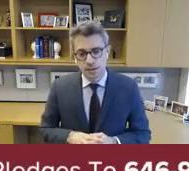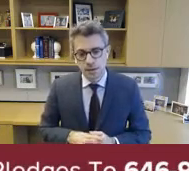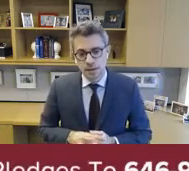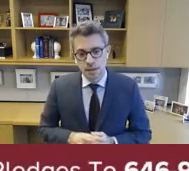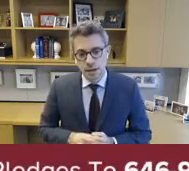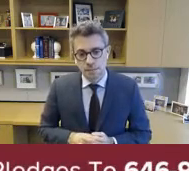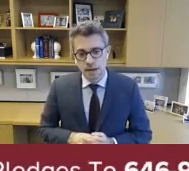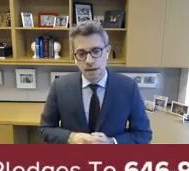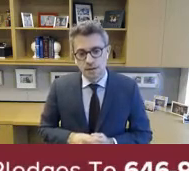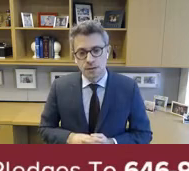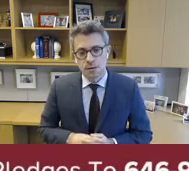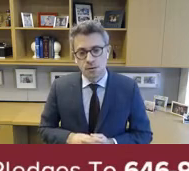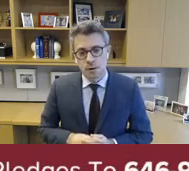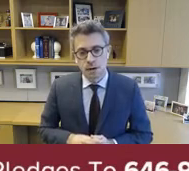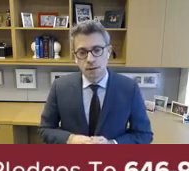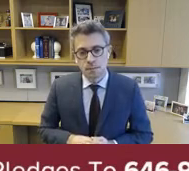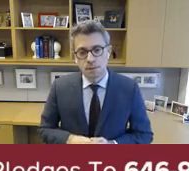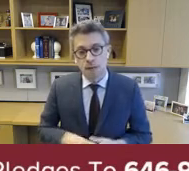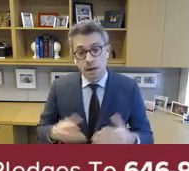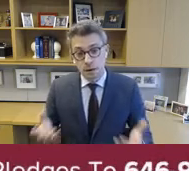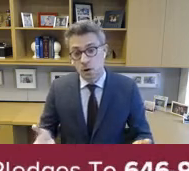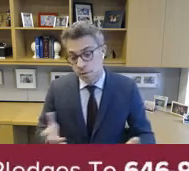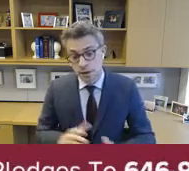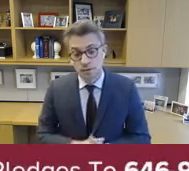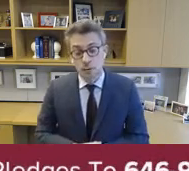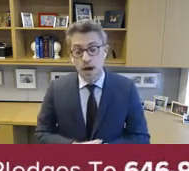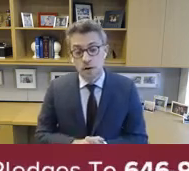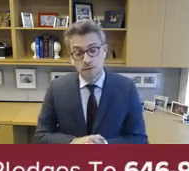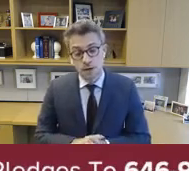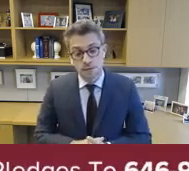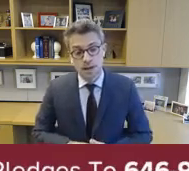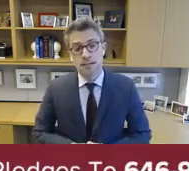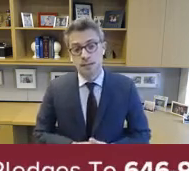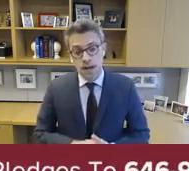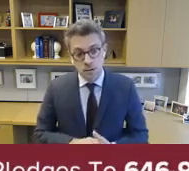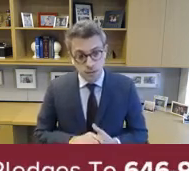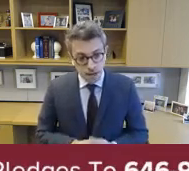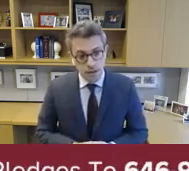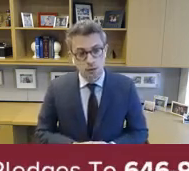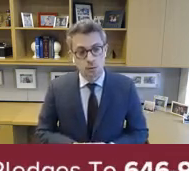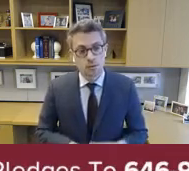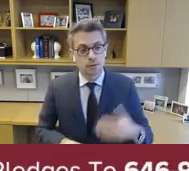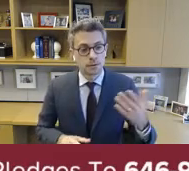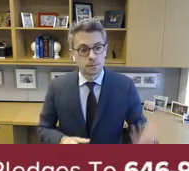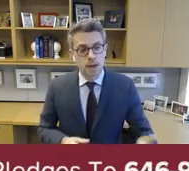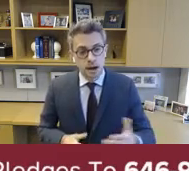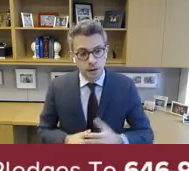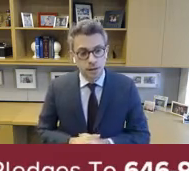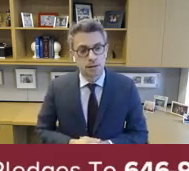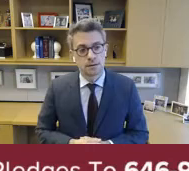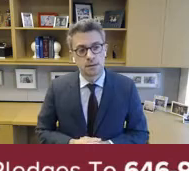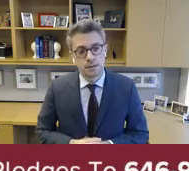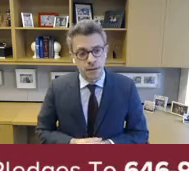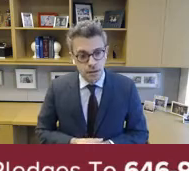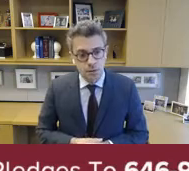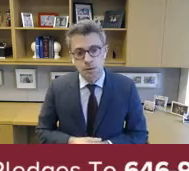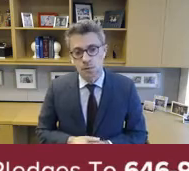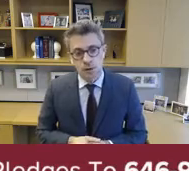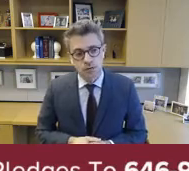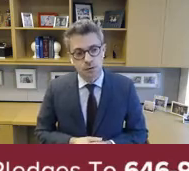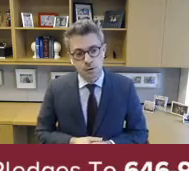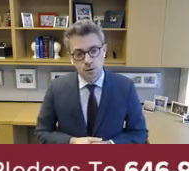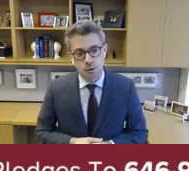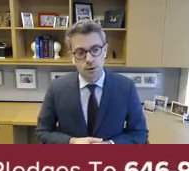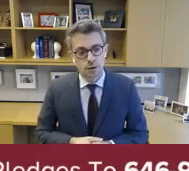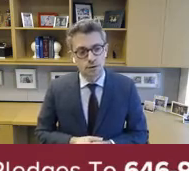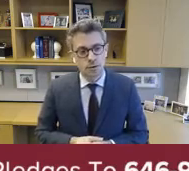and to Ellen Holman. Wow, $5,000. Thank you. Eric, thank you